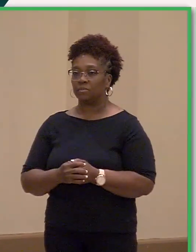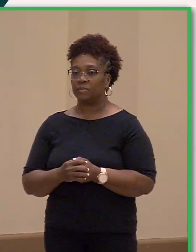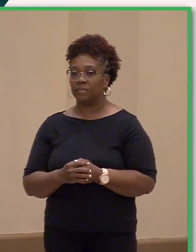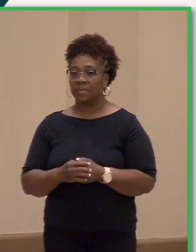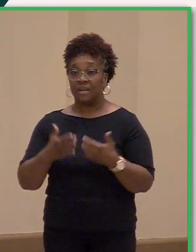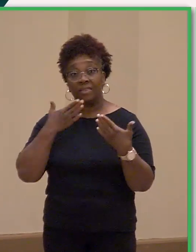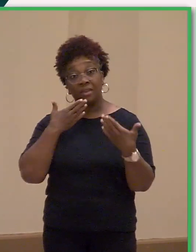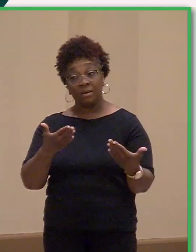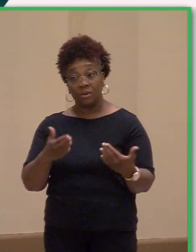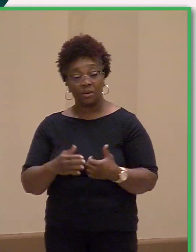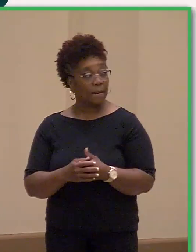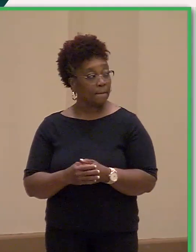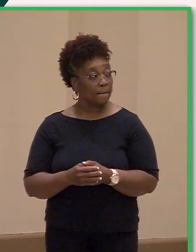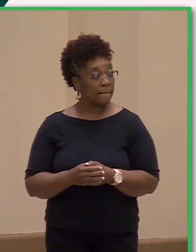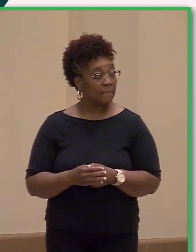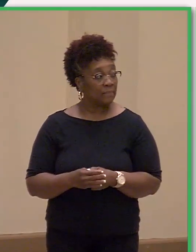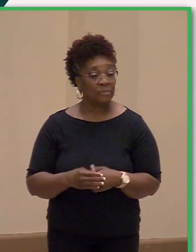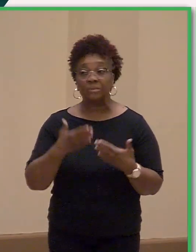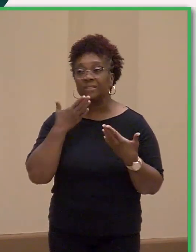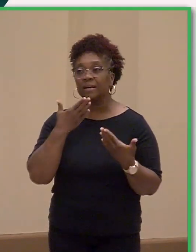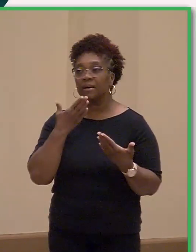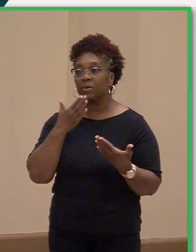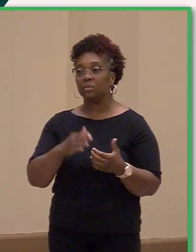Thank you. Thank you, Mr. Foster.